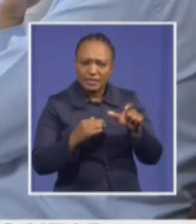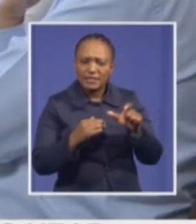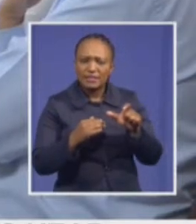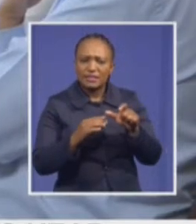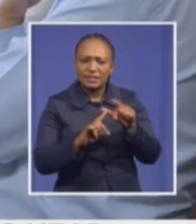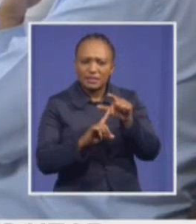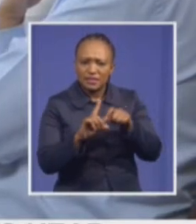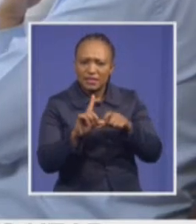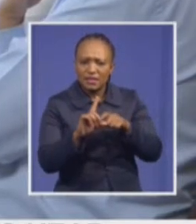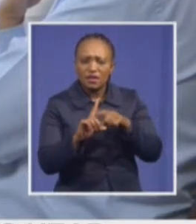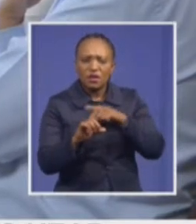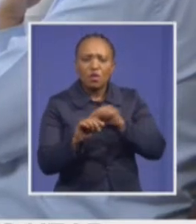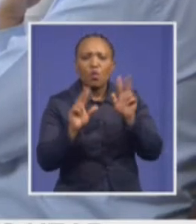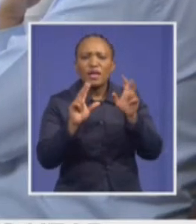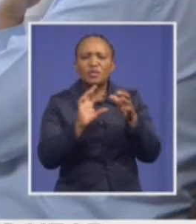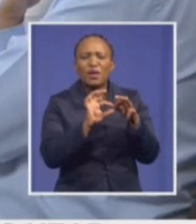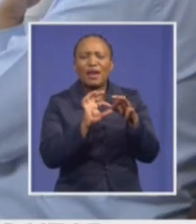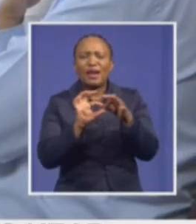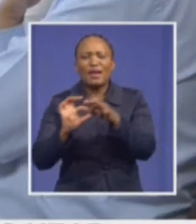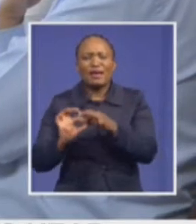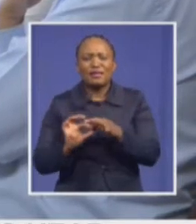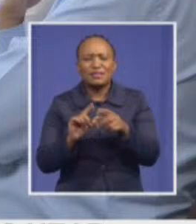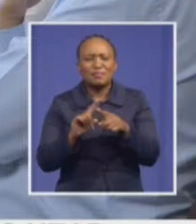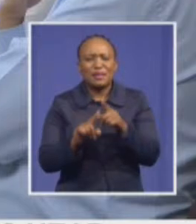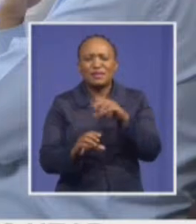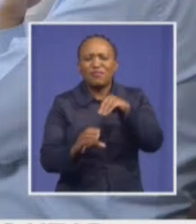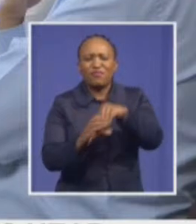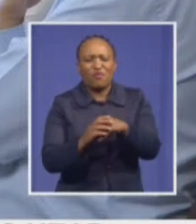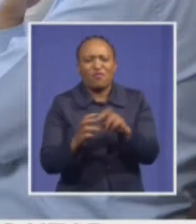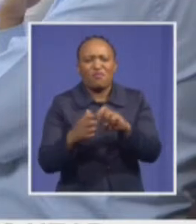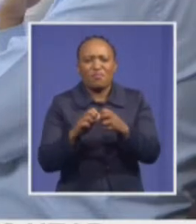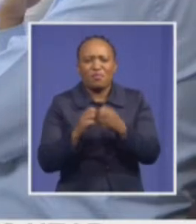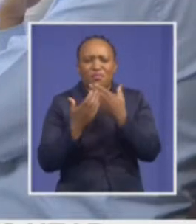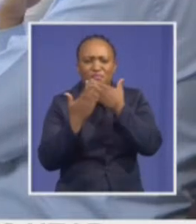The only thing that can be in question is once she joins